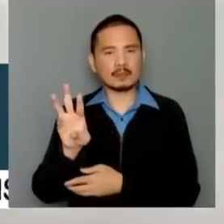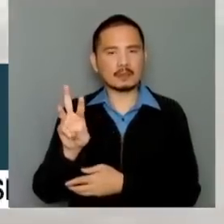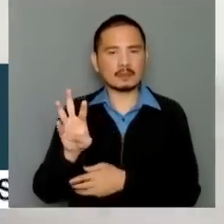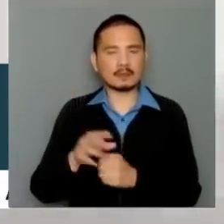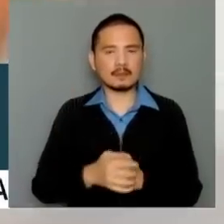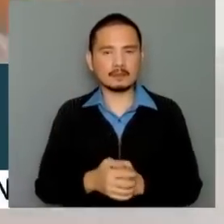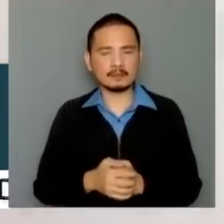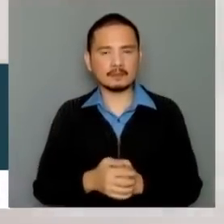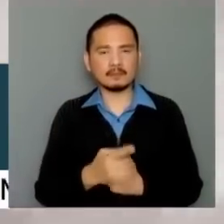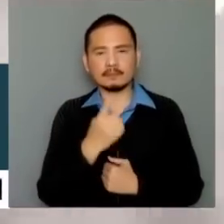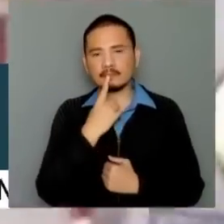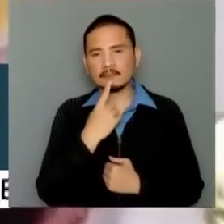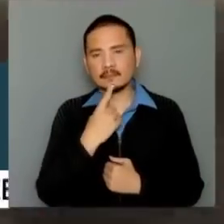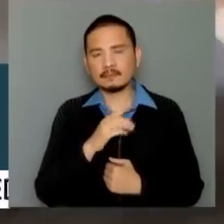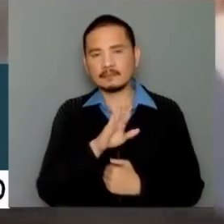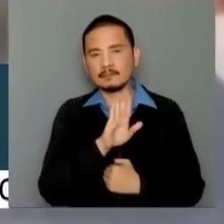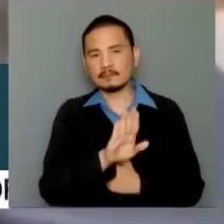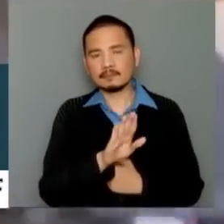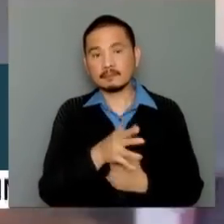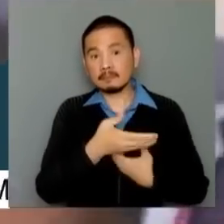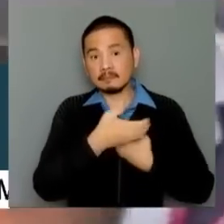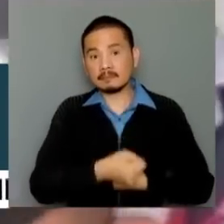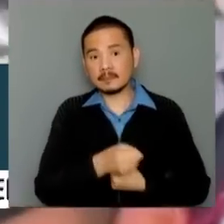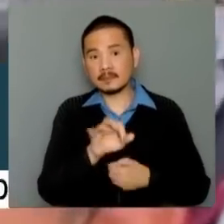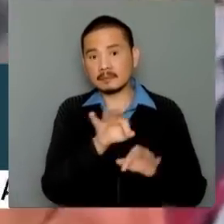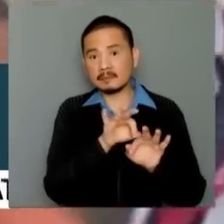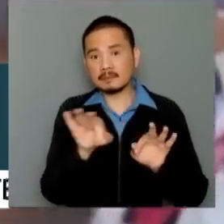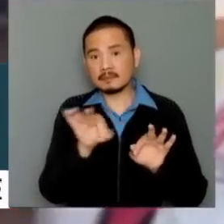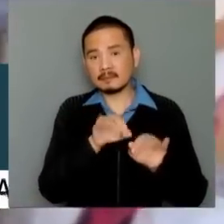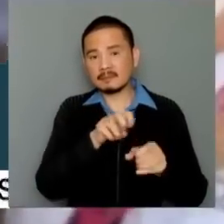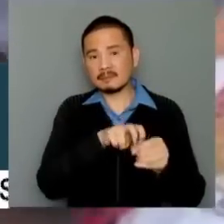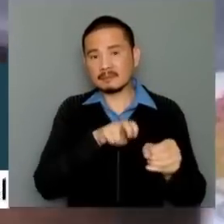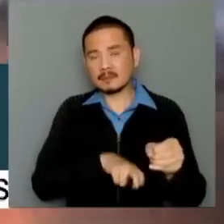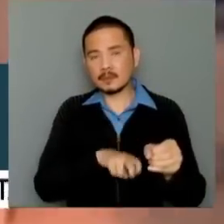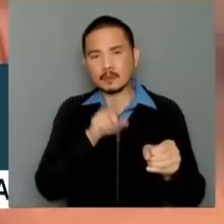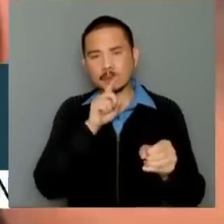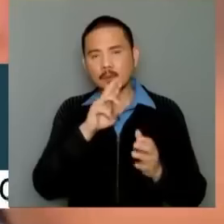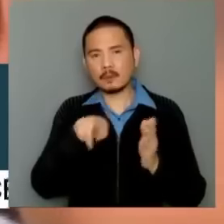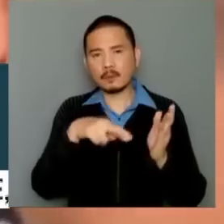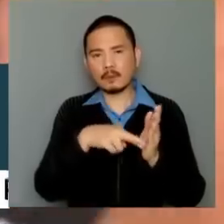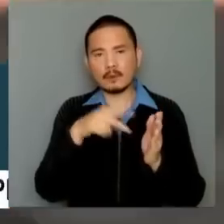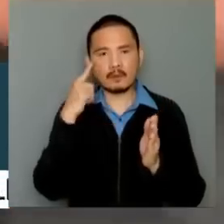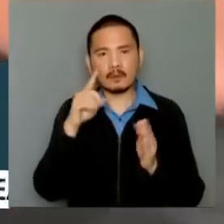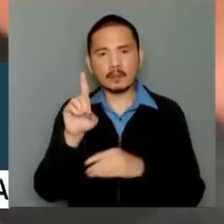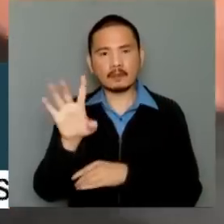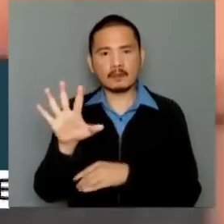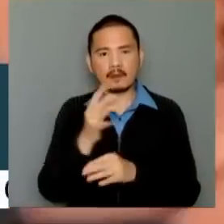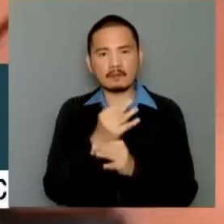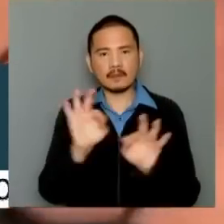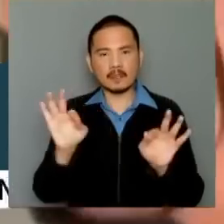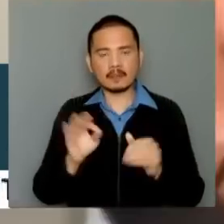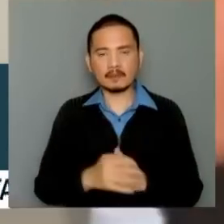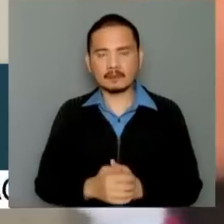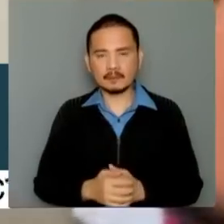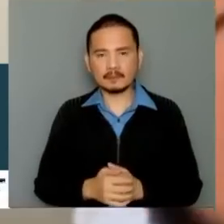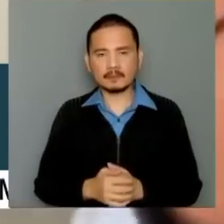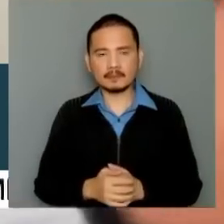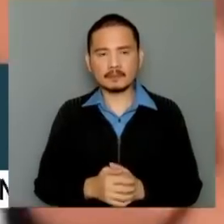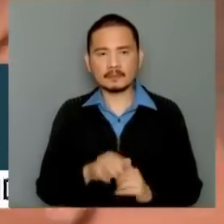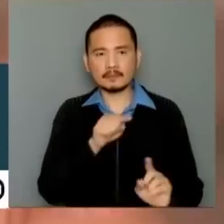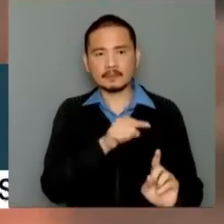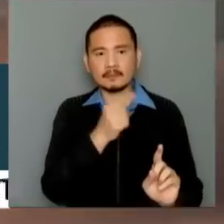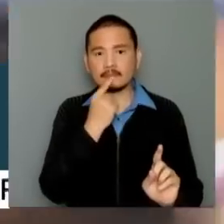that Ragos' recantation will have a big role in the case against de Lima. Ragos' counsel, Attorney Michael De Castro, said that during